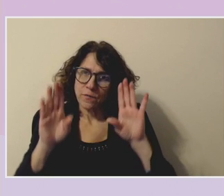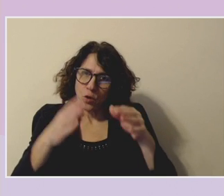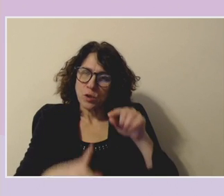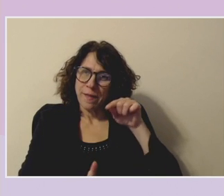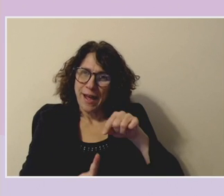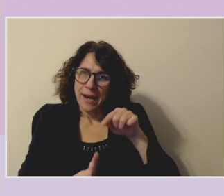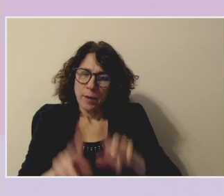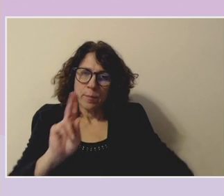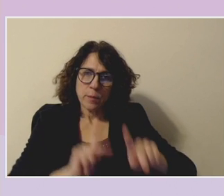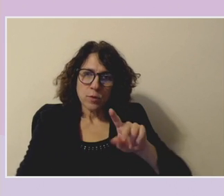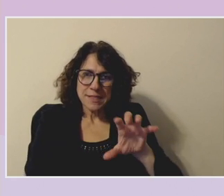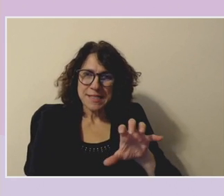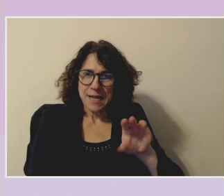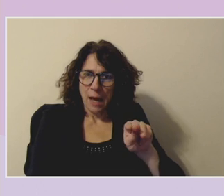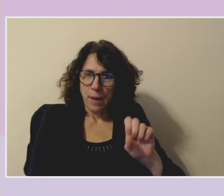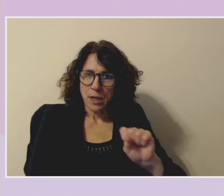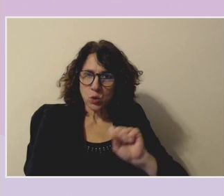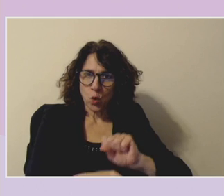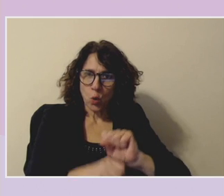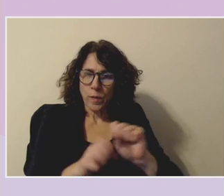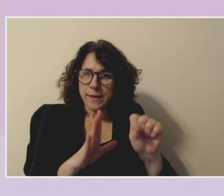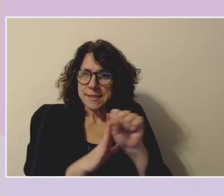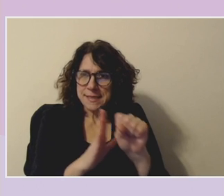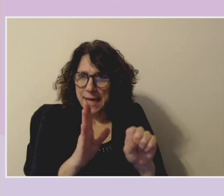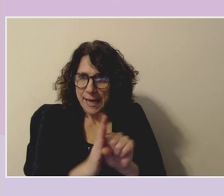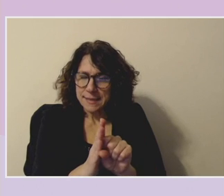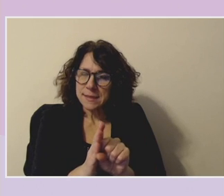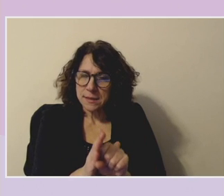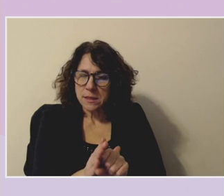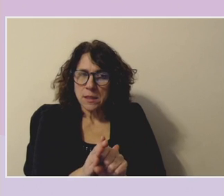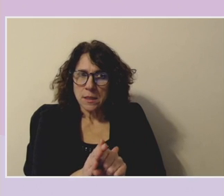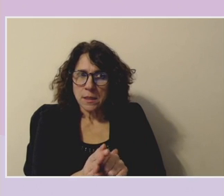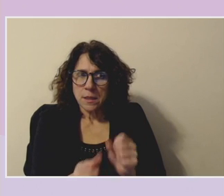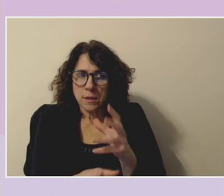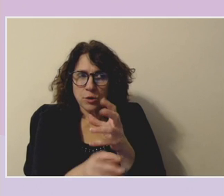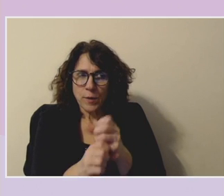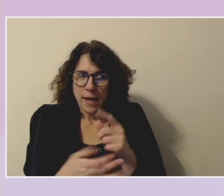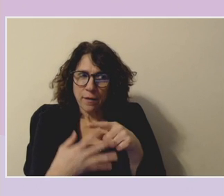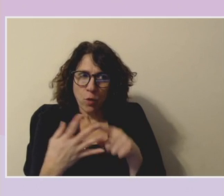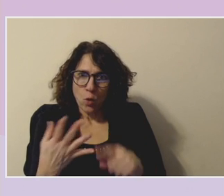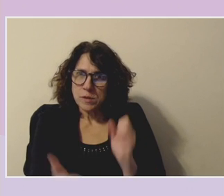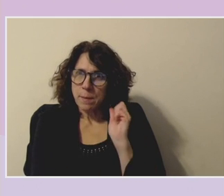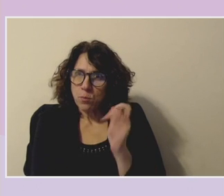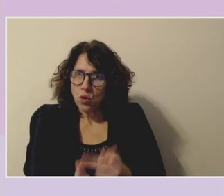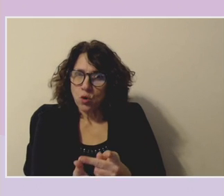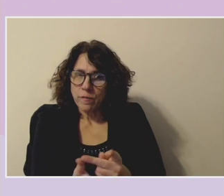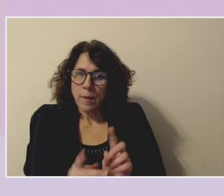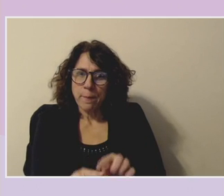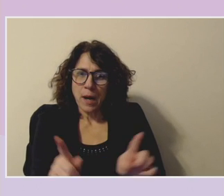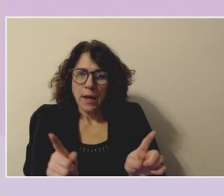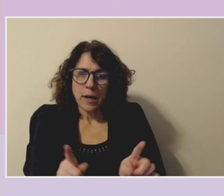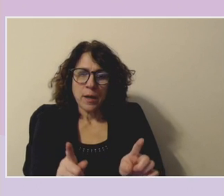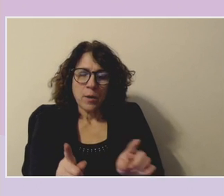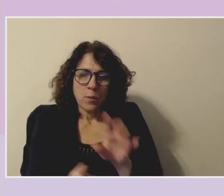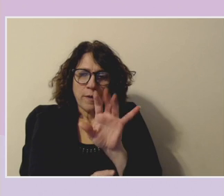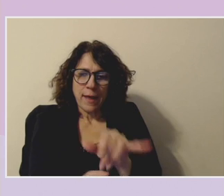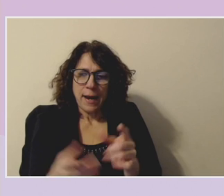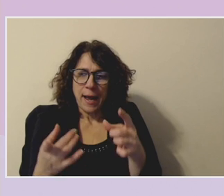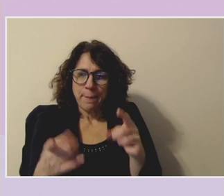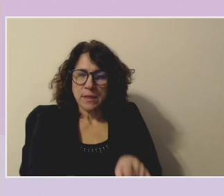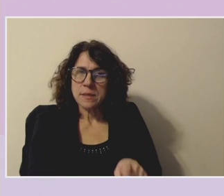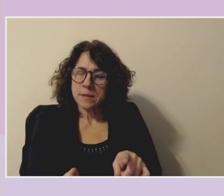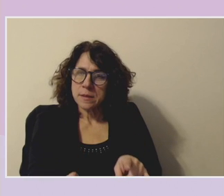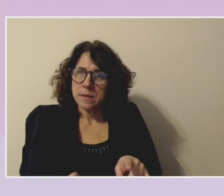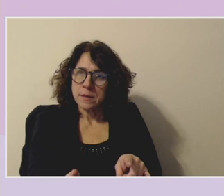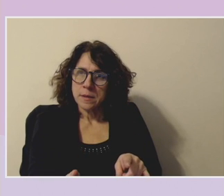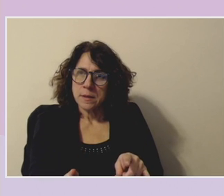work very closely with states to get those SPAs approved. But we know that once that happens, then there's